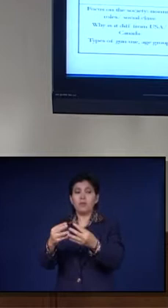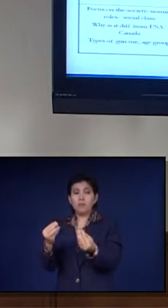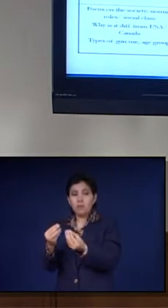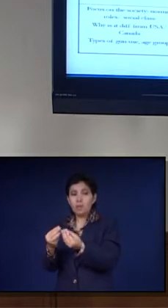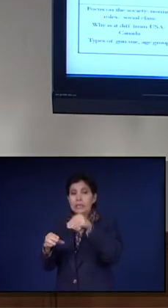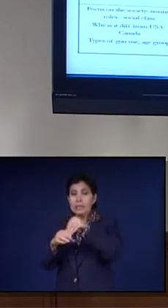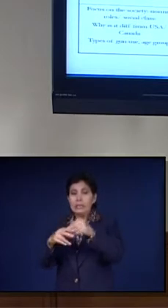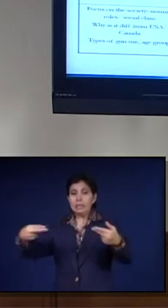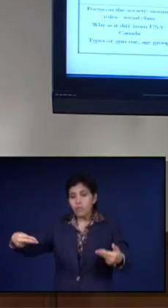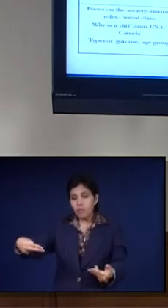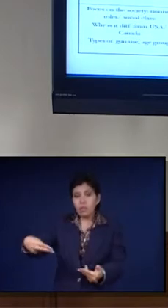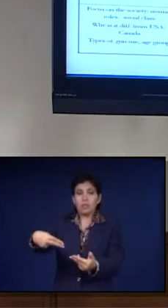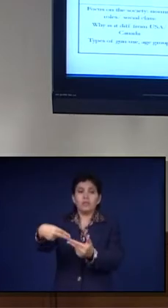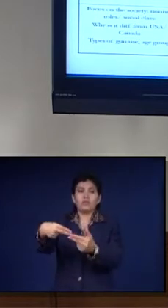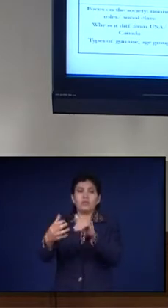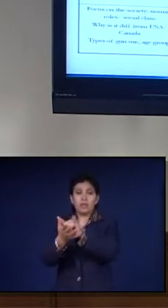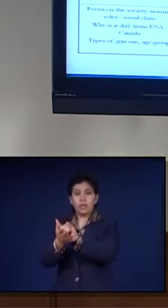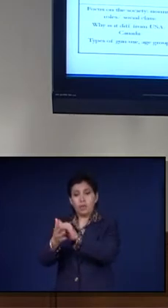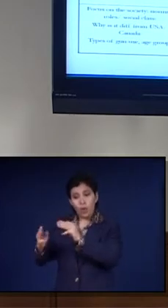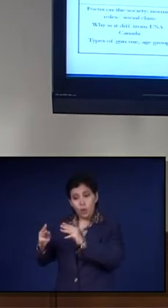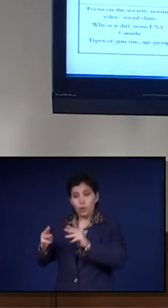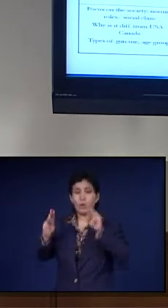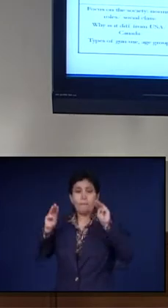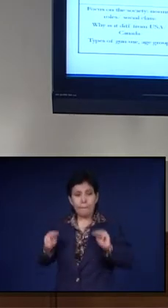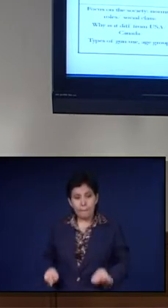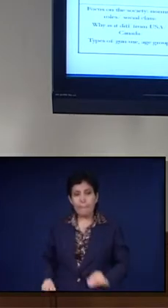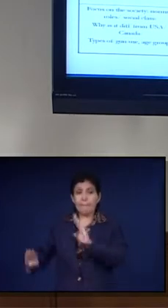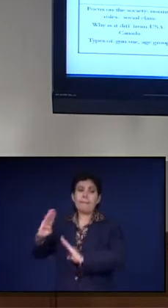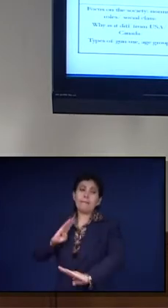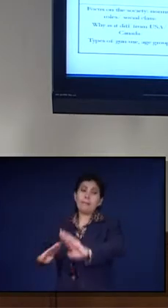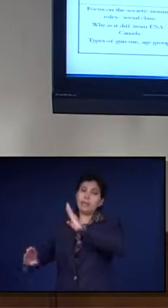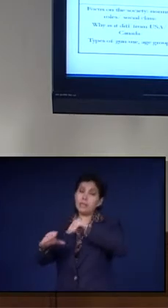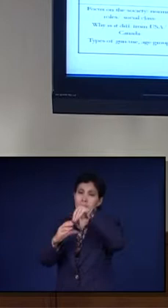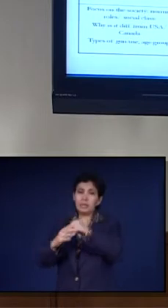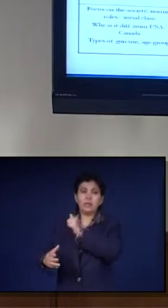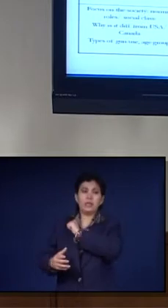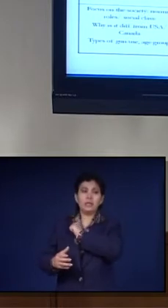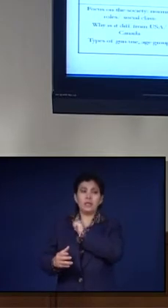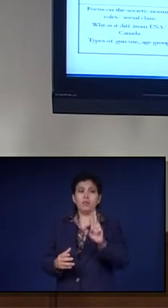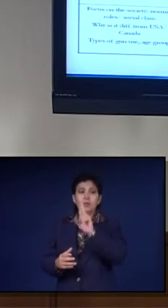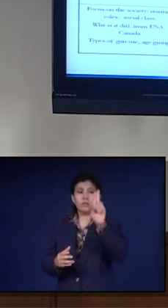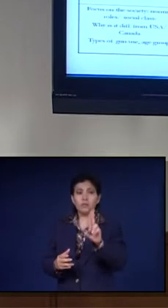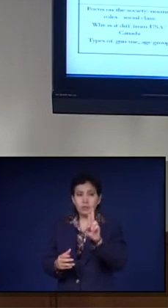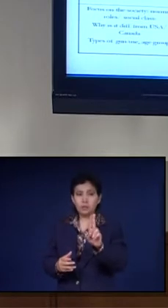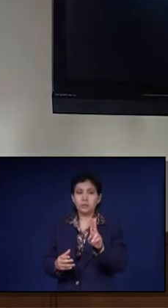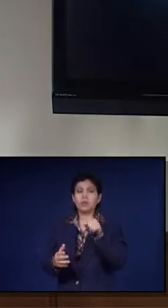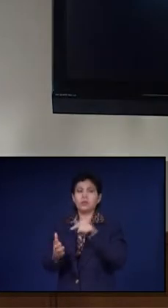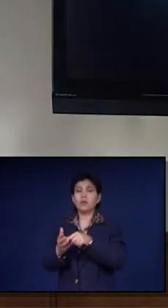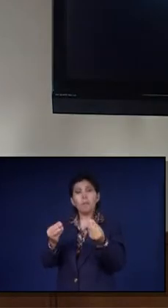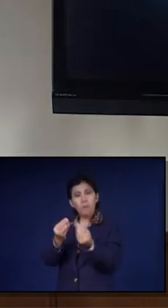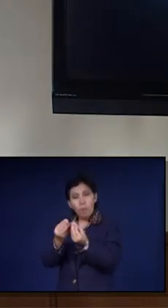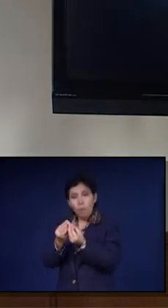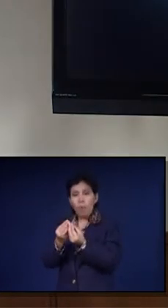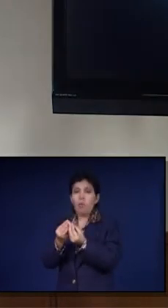in relation with the human behavior. Whereas in Canada, they use it more for hunting,